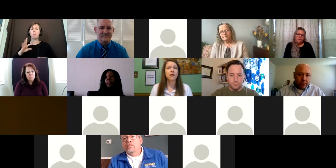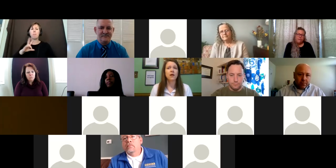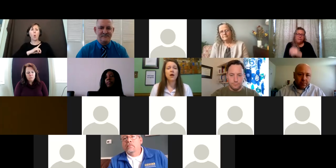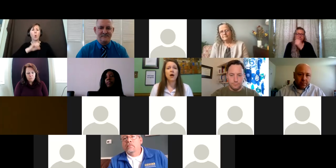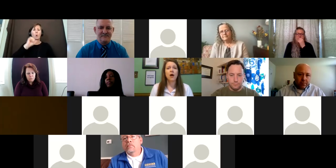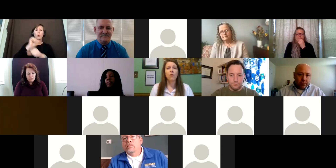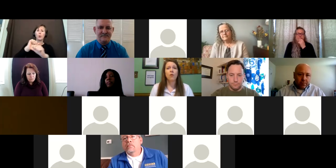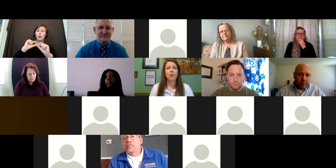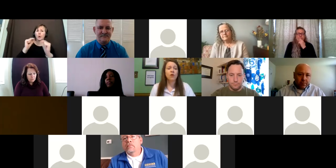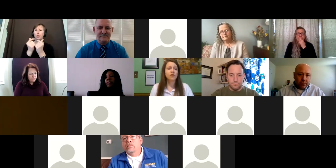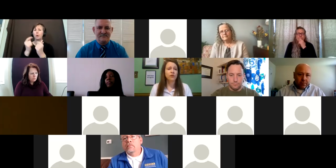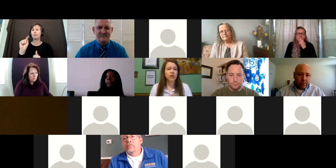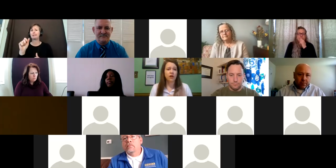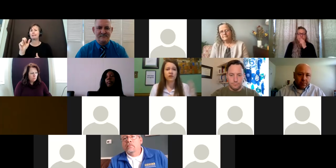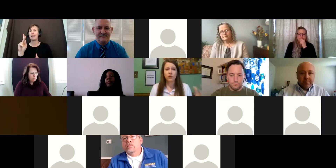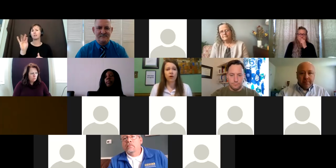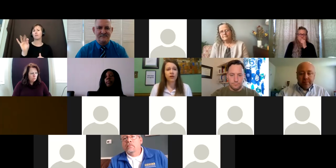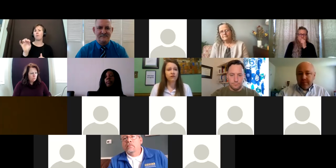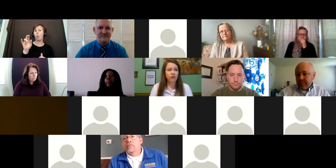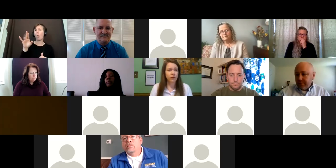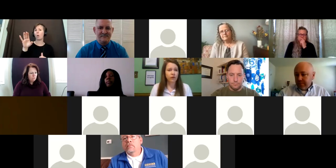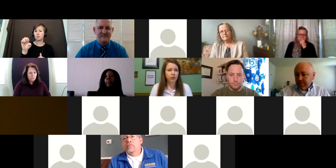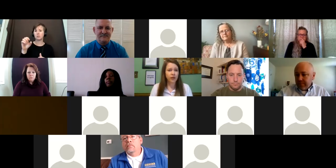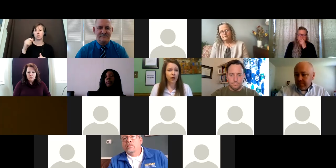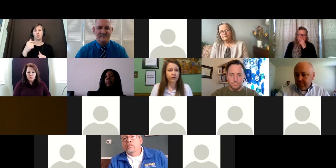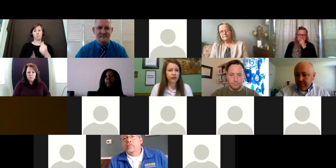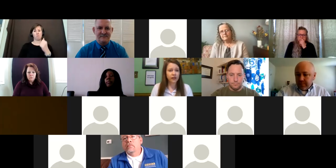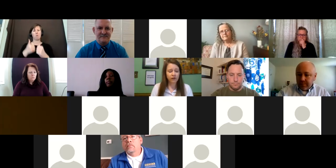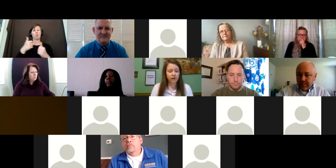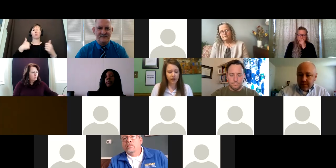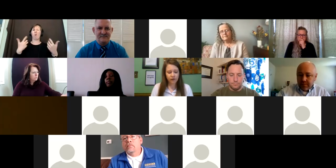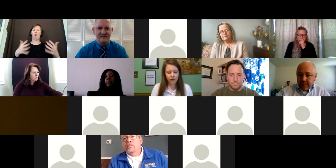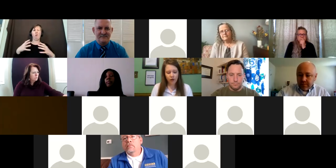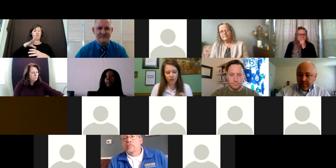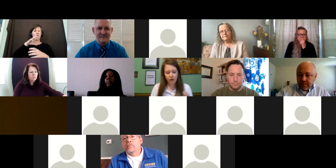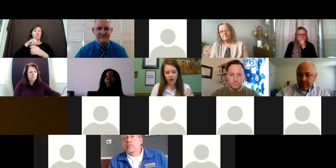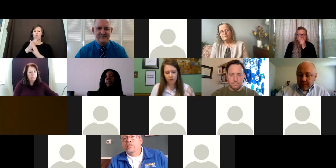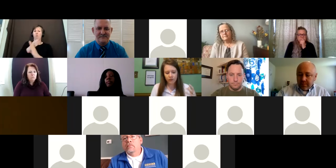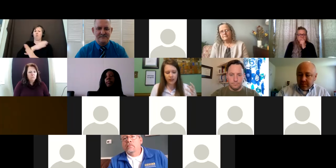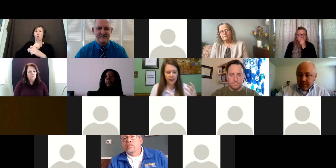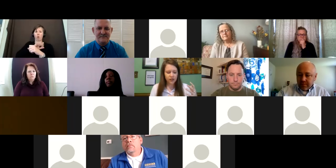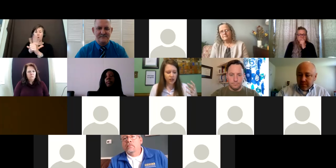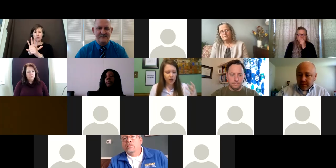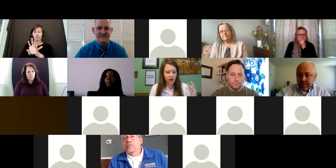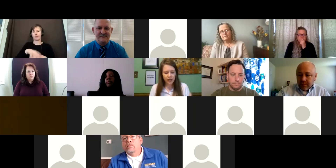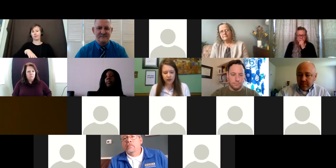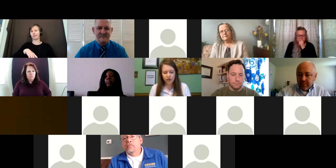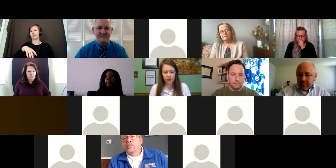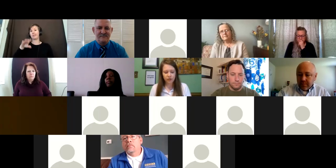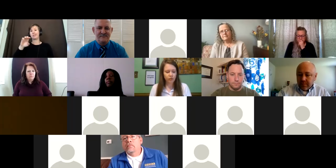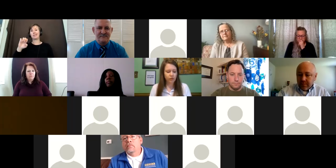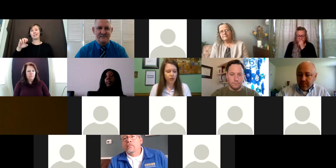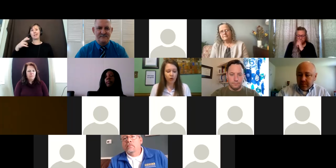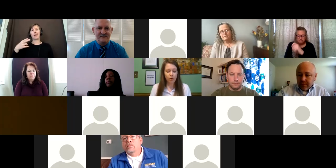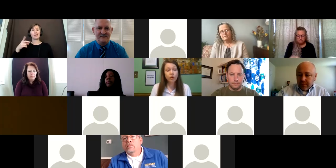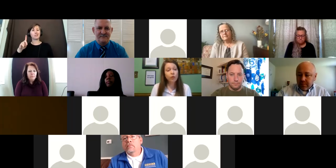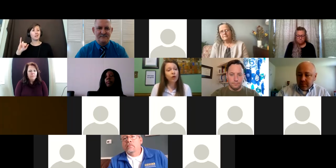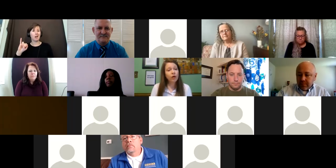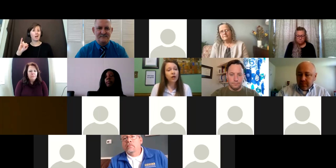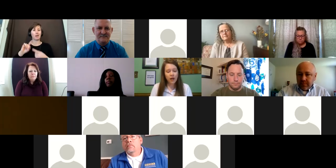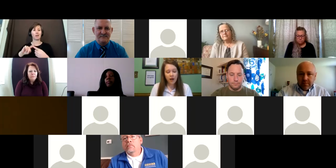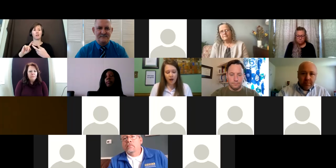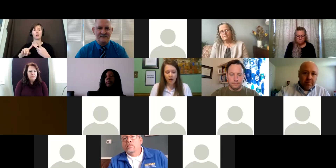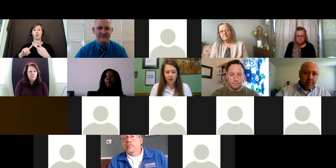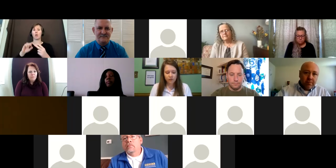forces, most of which I was already involved with pre-COVID, everything from EHDI to No Wrong